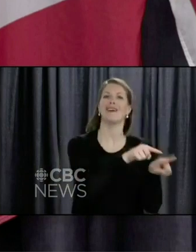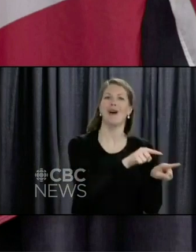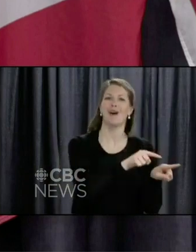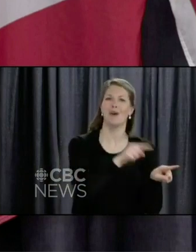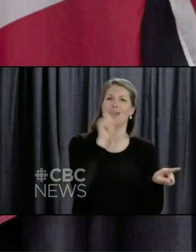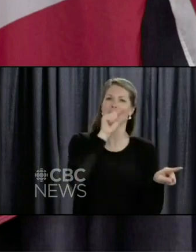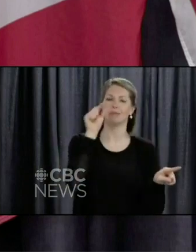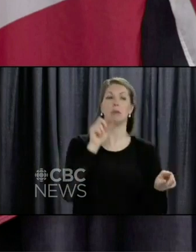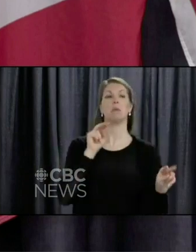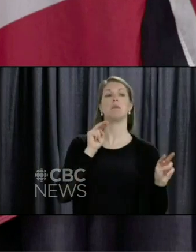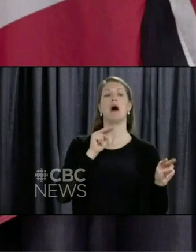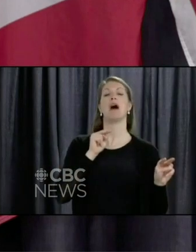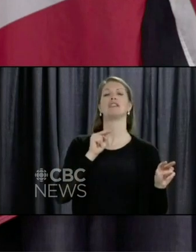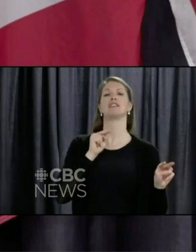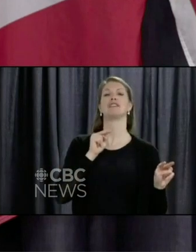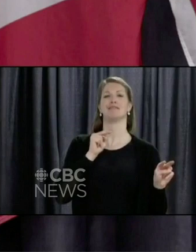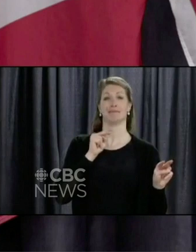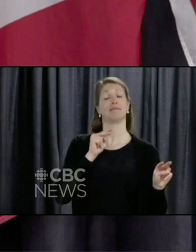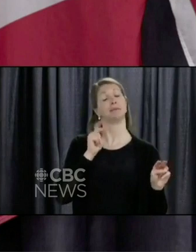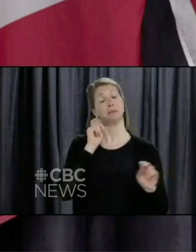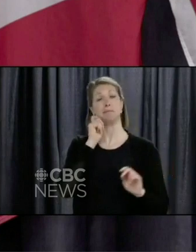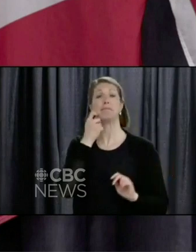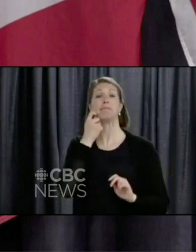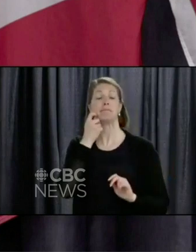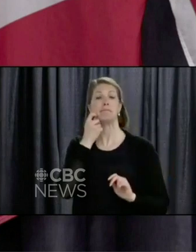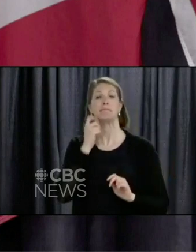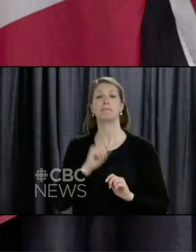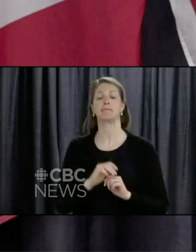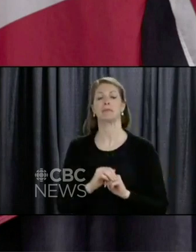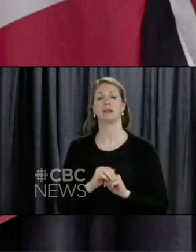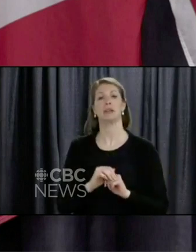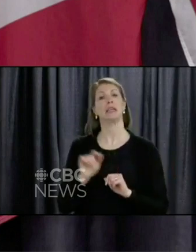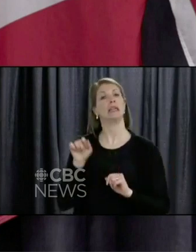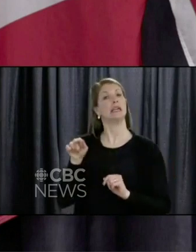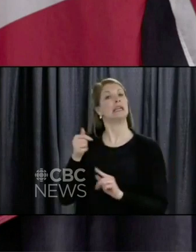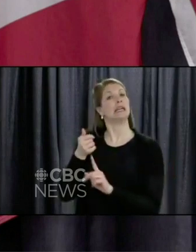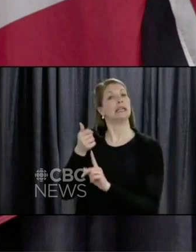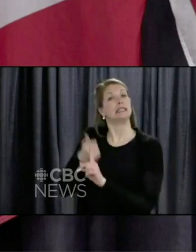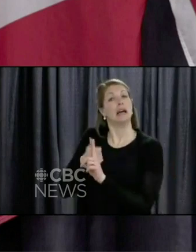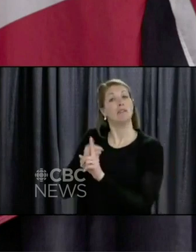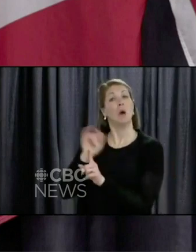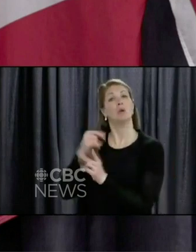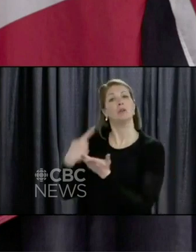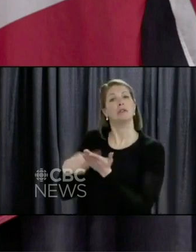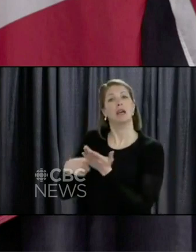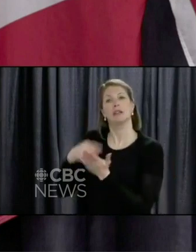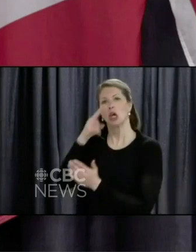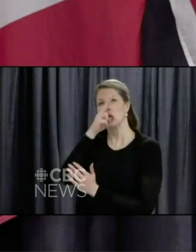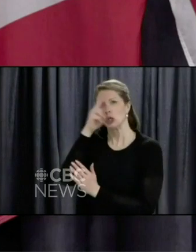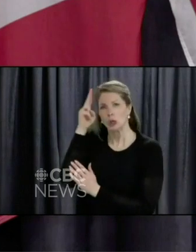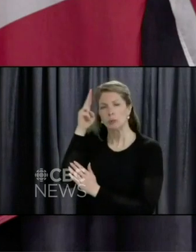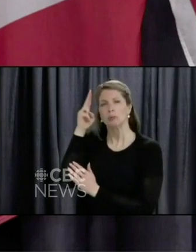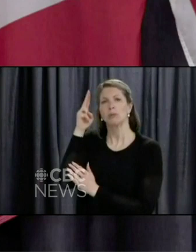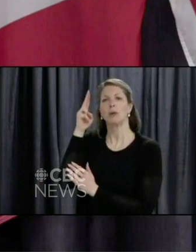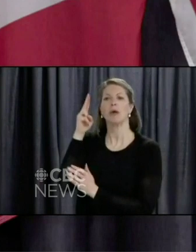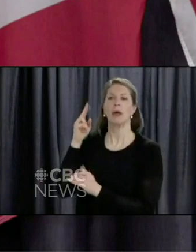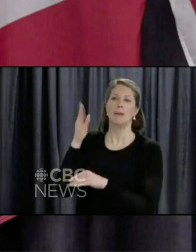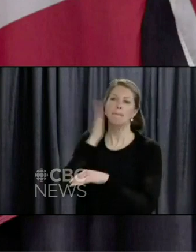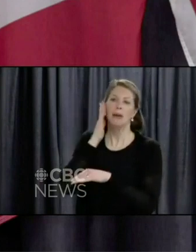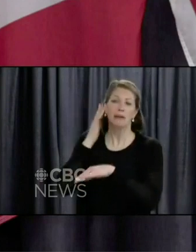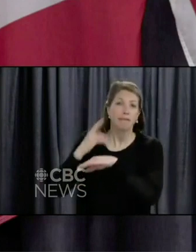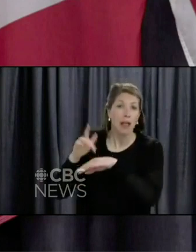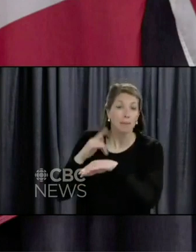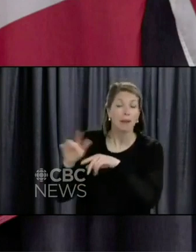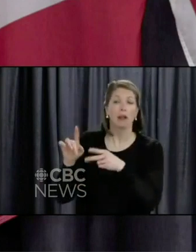talked about bed vacancies in intensive care and these kind of human resource issues where we need to have the